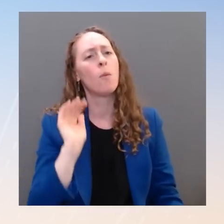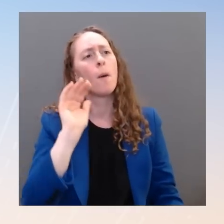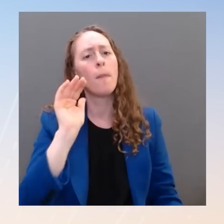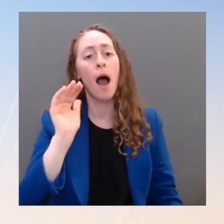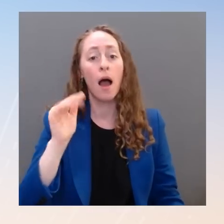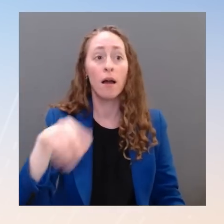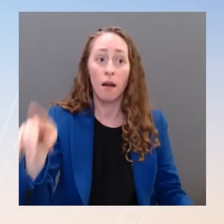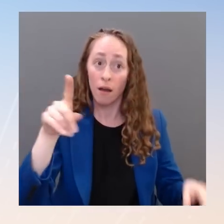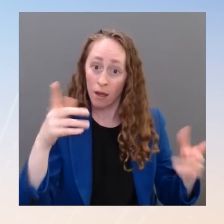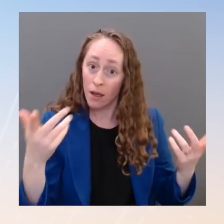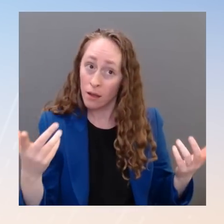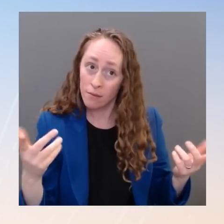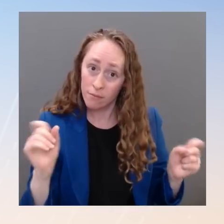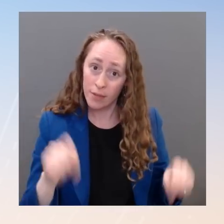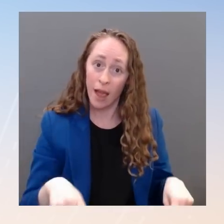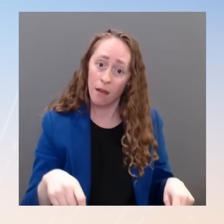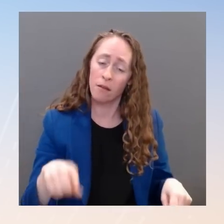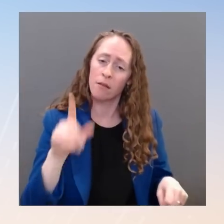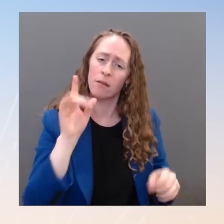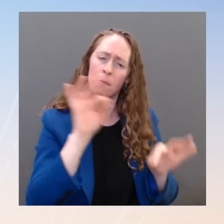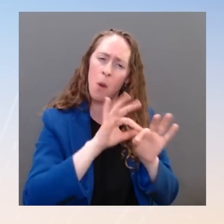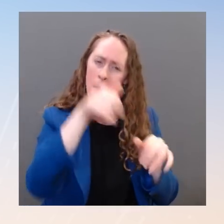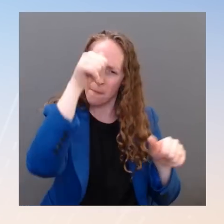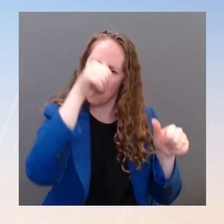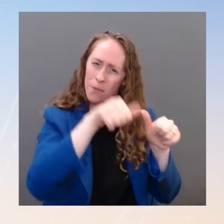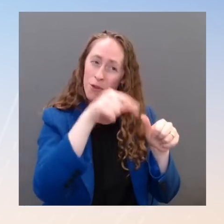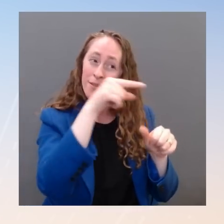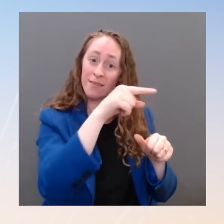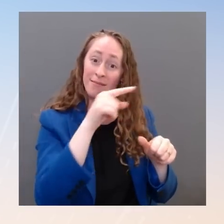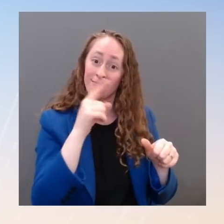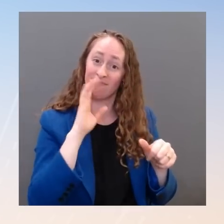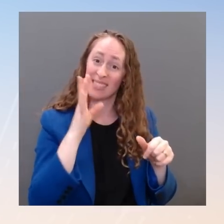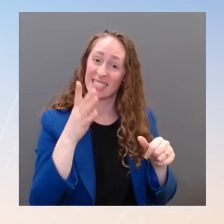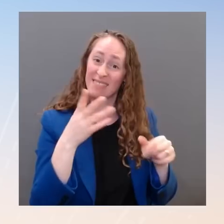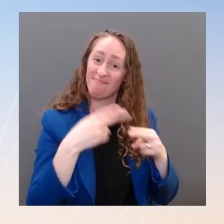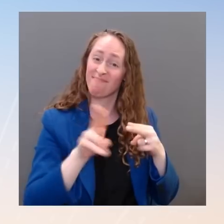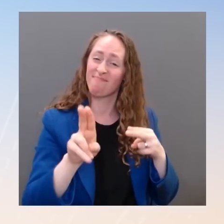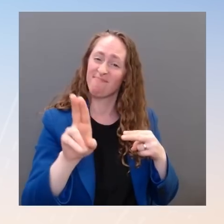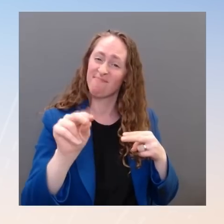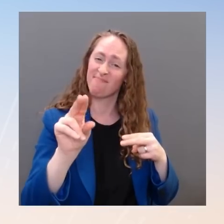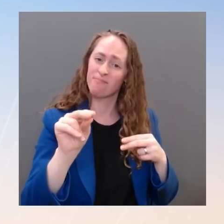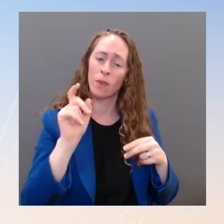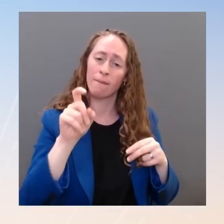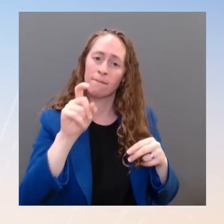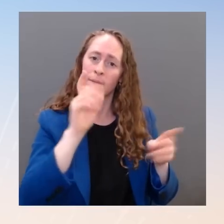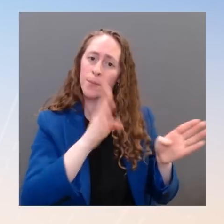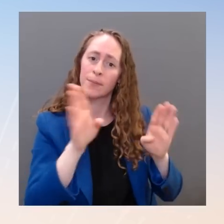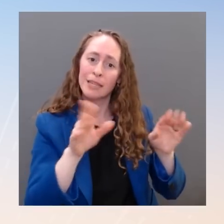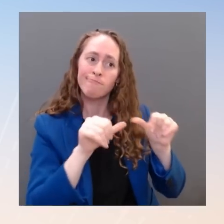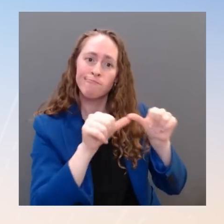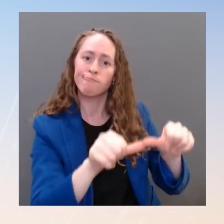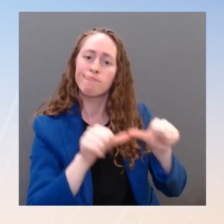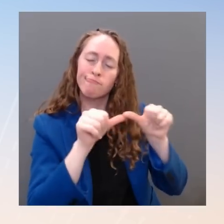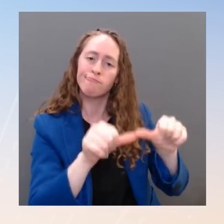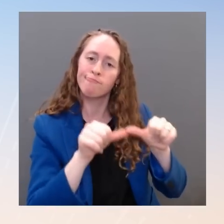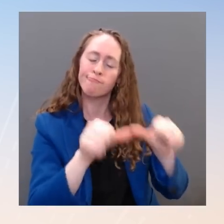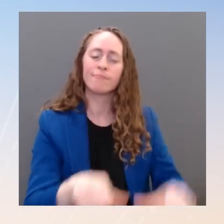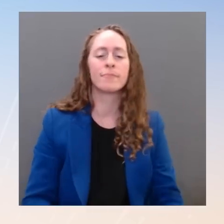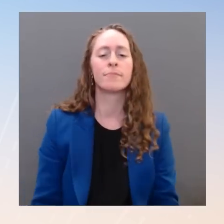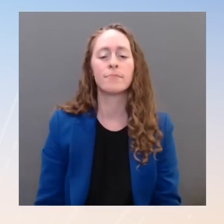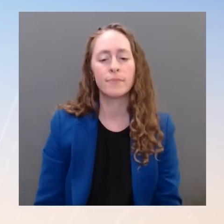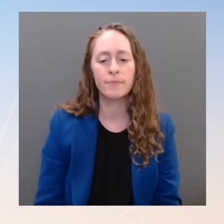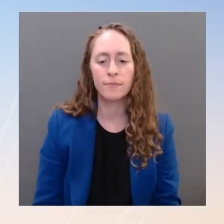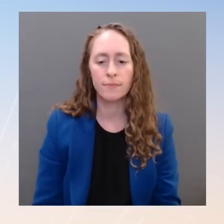long term, and we all need to continue to provide a range of assistance. And then one more on Paul Whelan. Yesterday I asked you about what his brother said. Today, yeah,